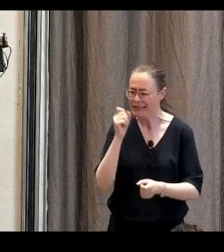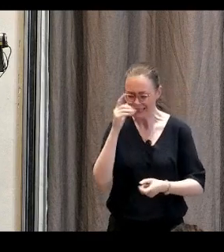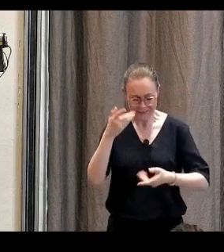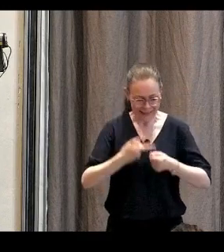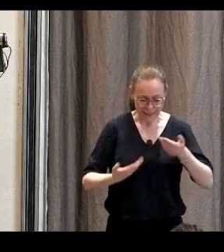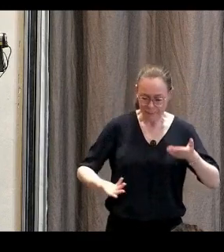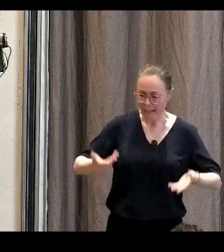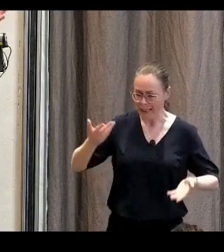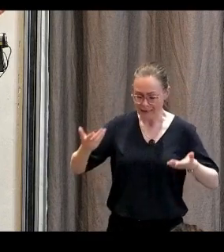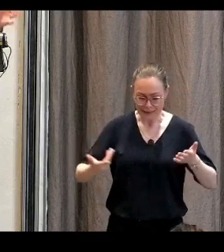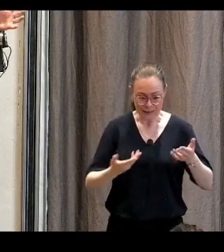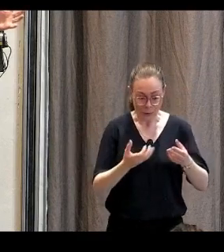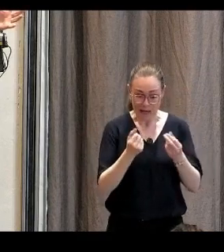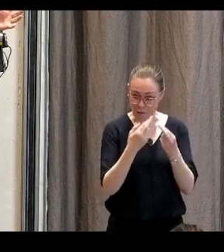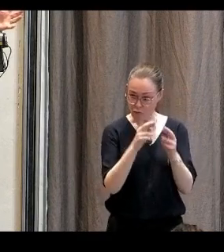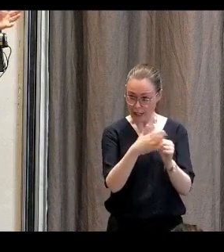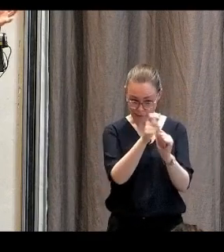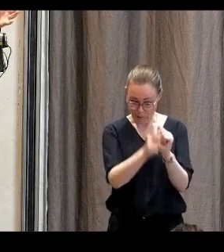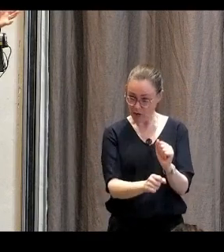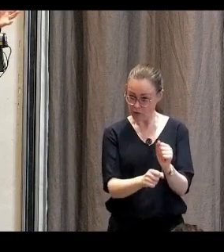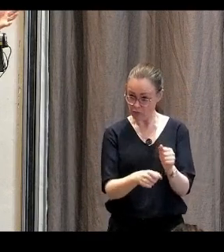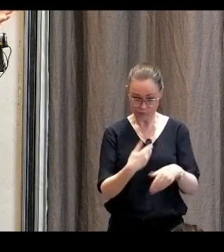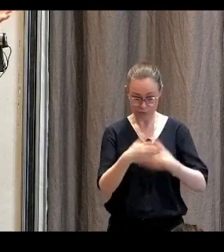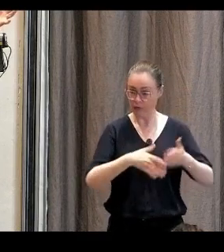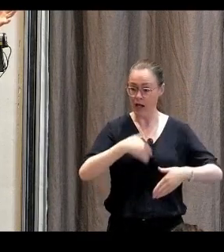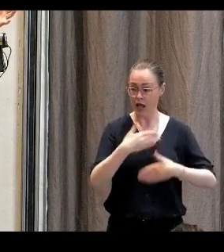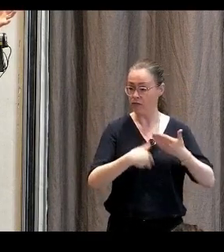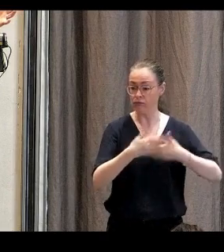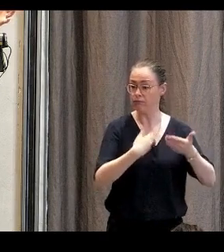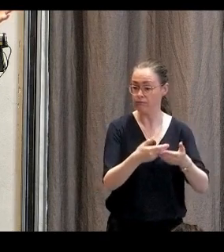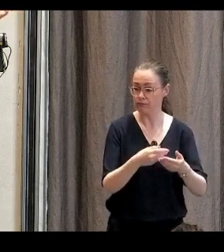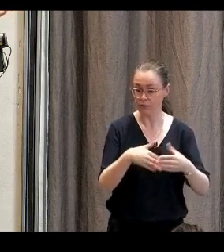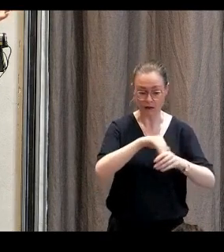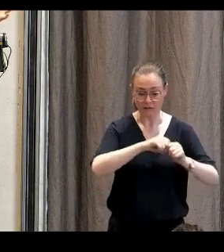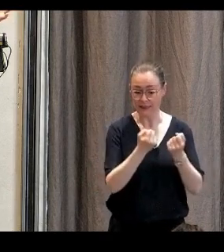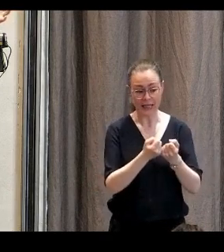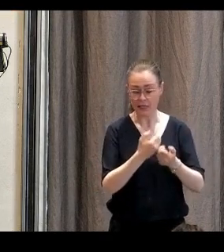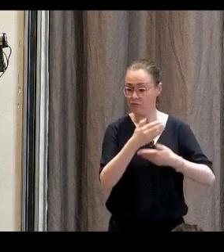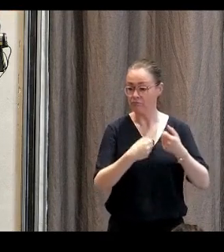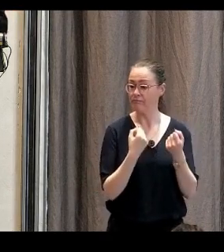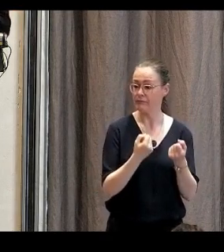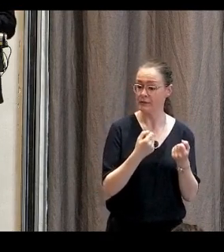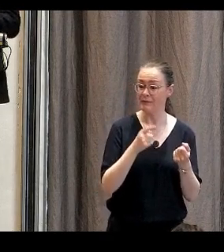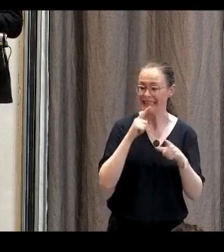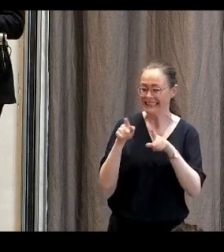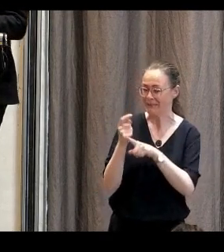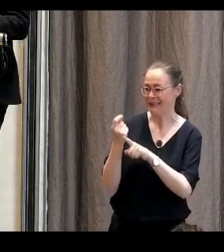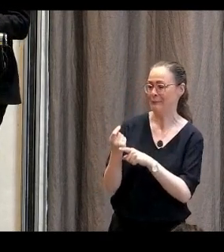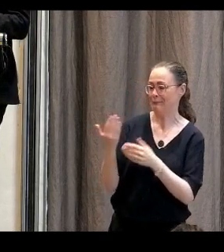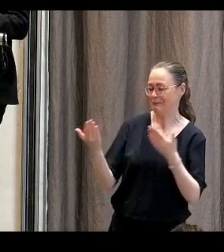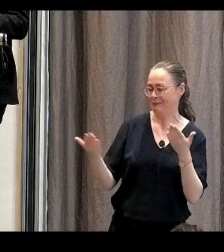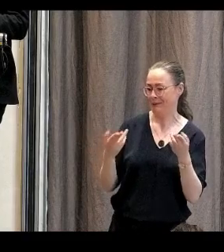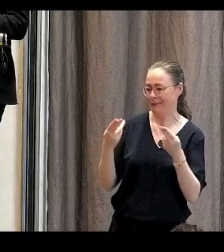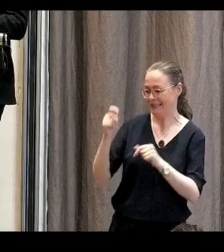act here. On the one hand, we've got the rights of the individual to live their life and function in society. And on the other hand, we've got